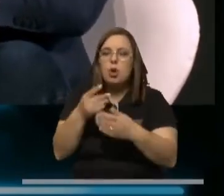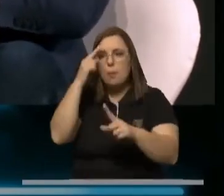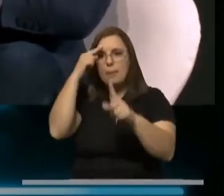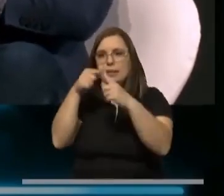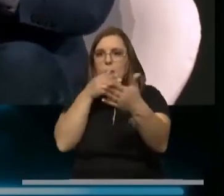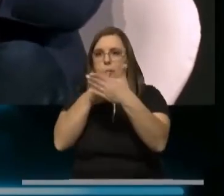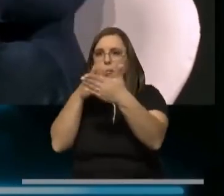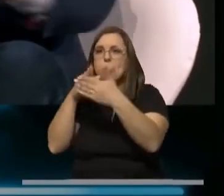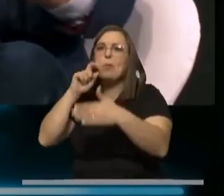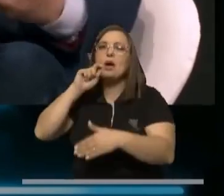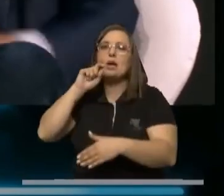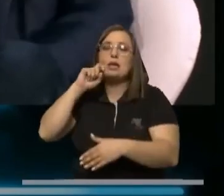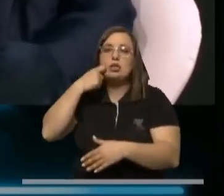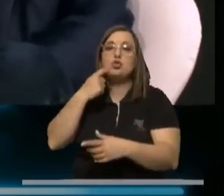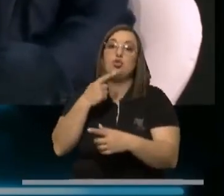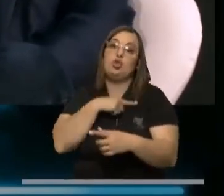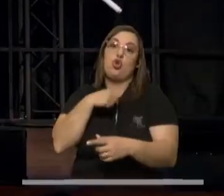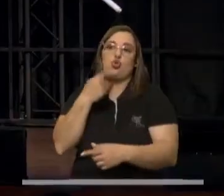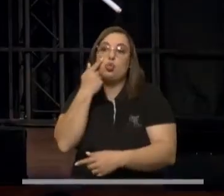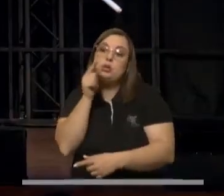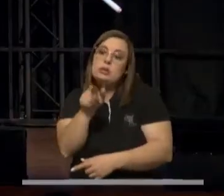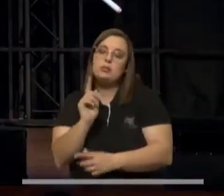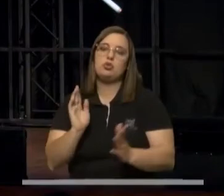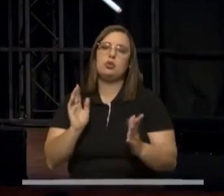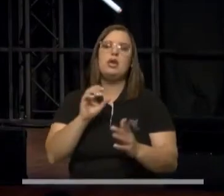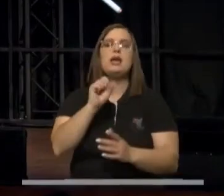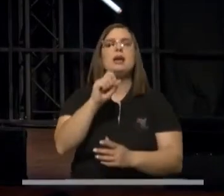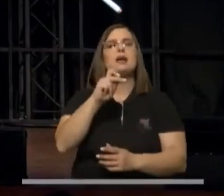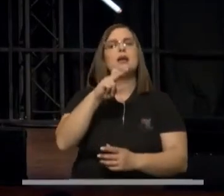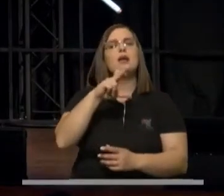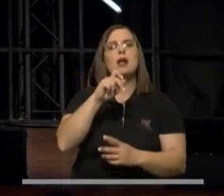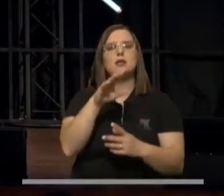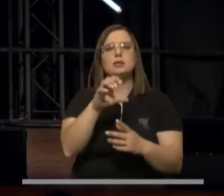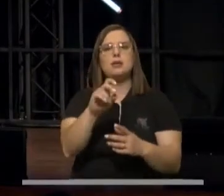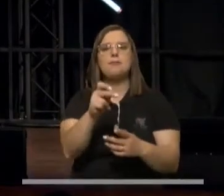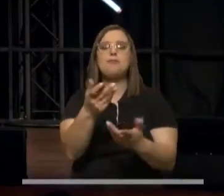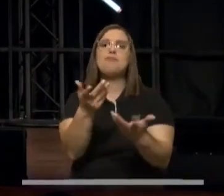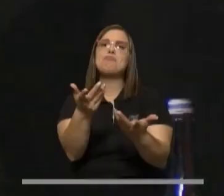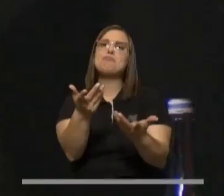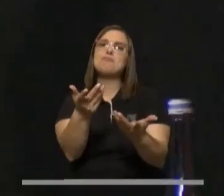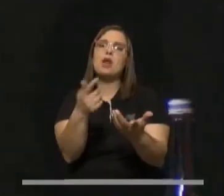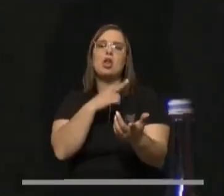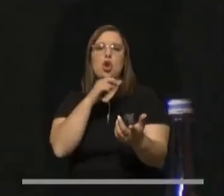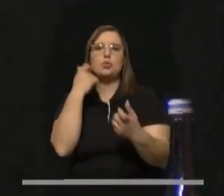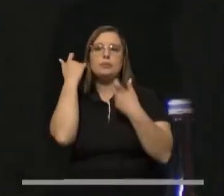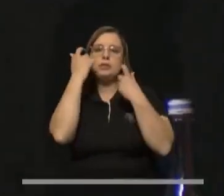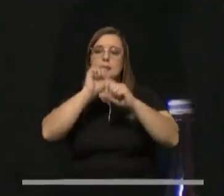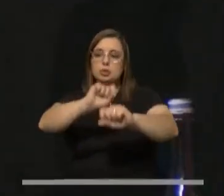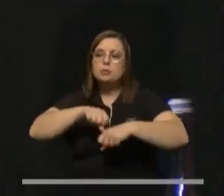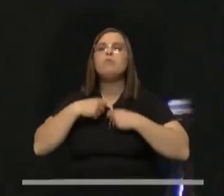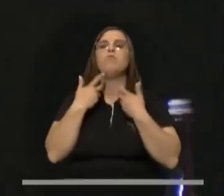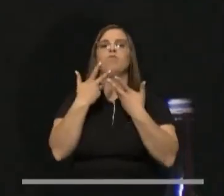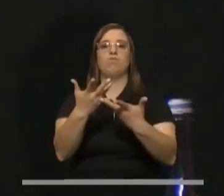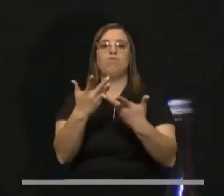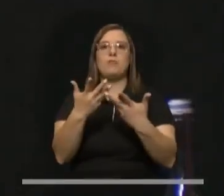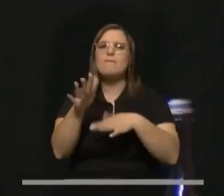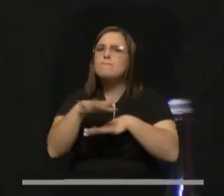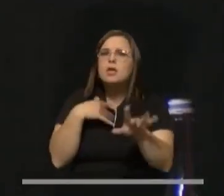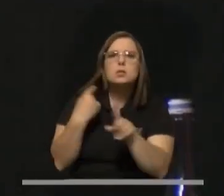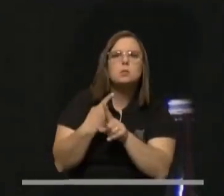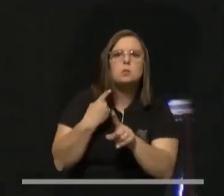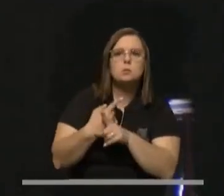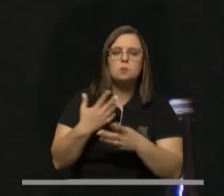And so we have to limit these risks by identifying them. And the risk of, for example, when we think of acting,